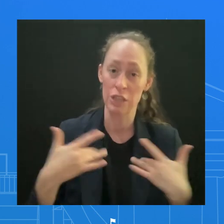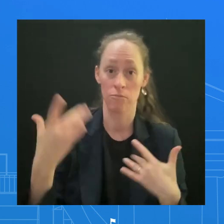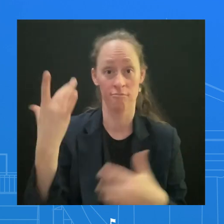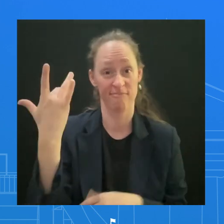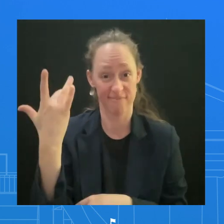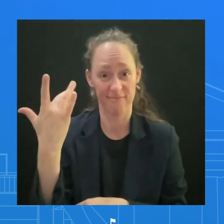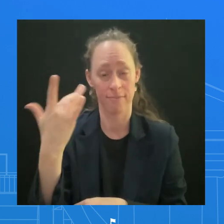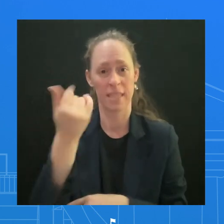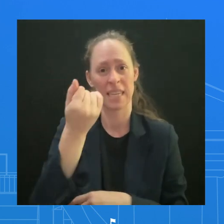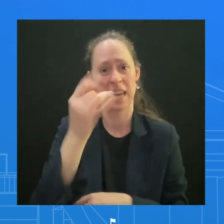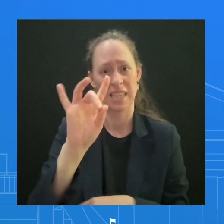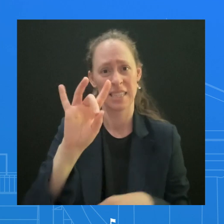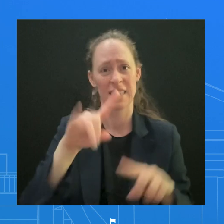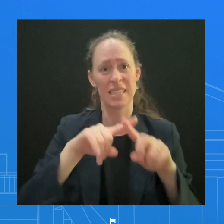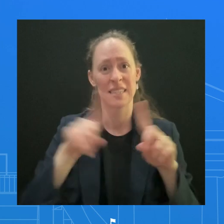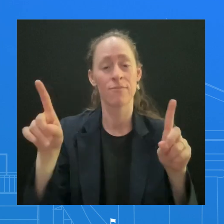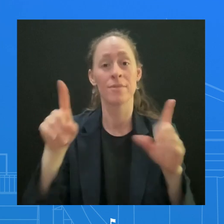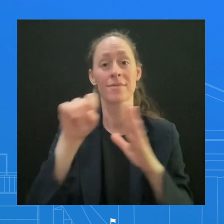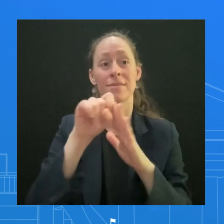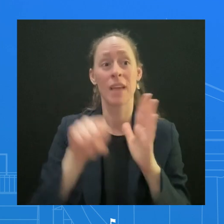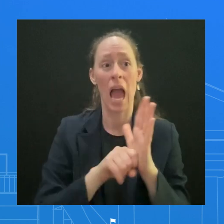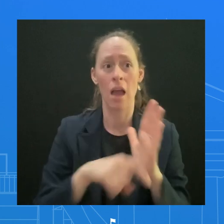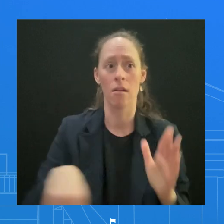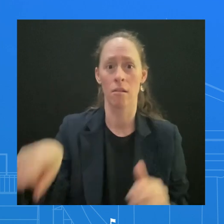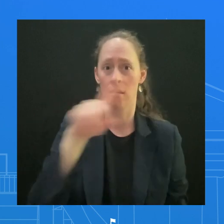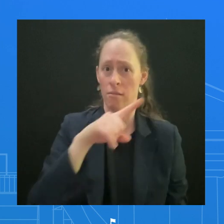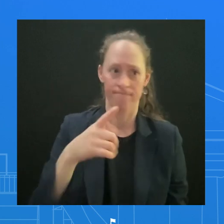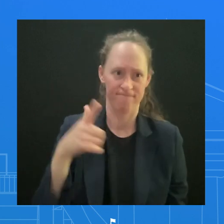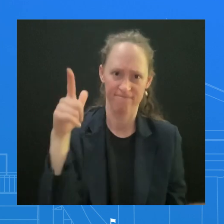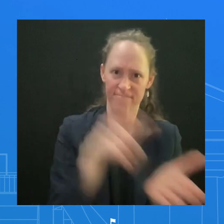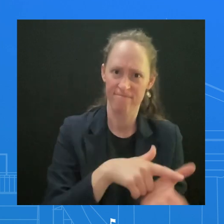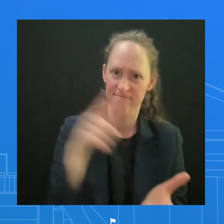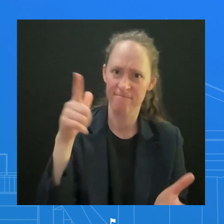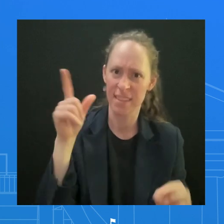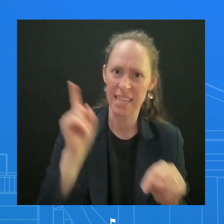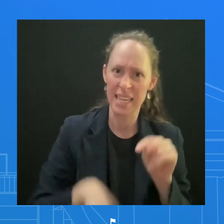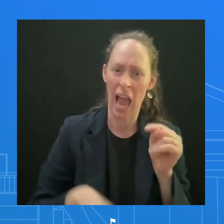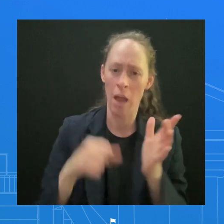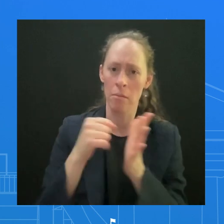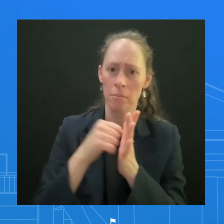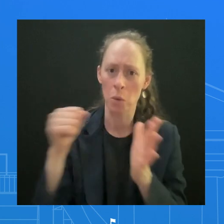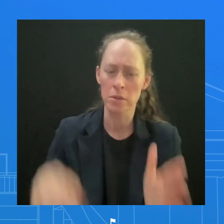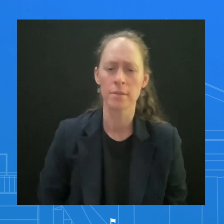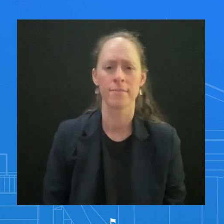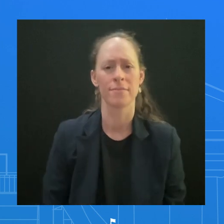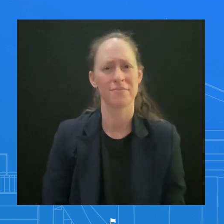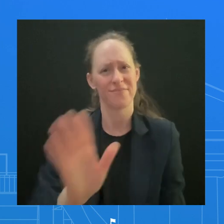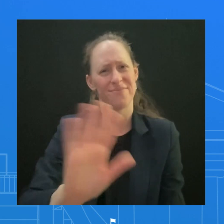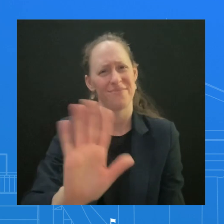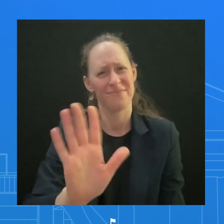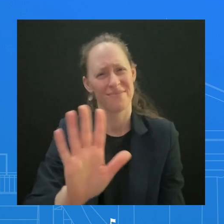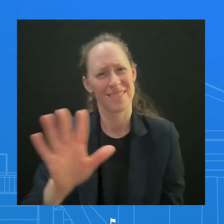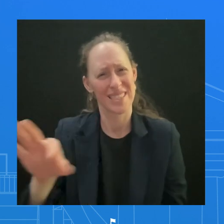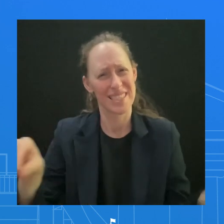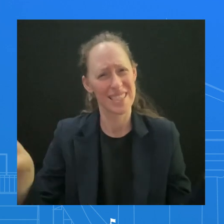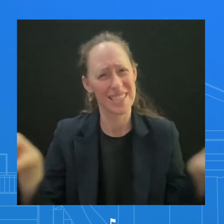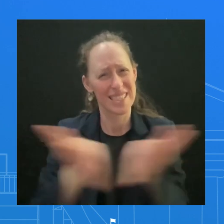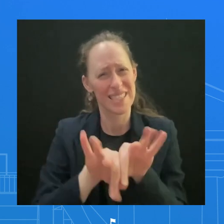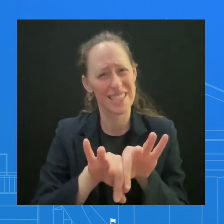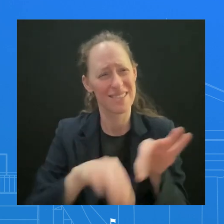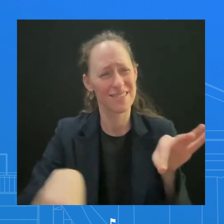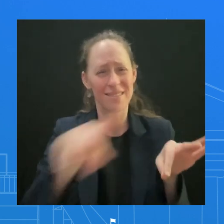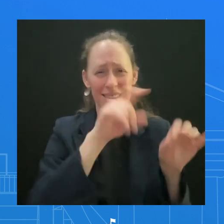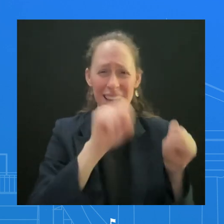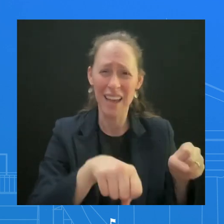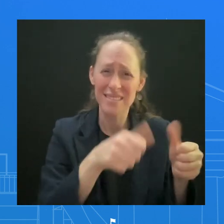women have been denied essential medical care to preserve their health and even save their lives. They have been turned away from